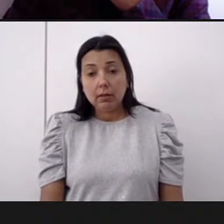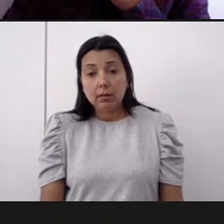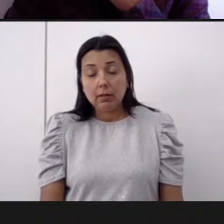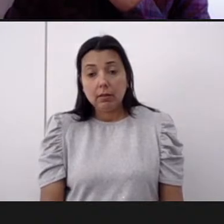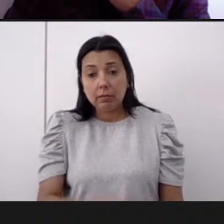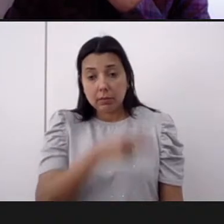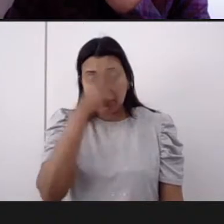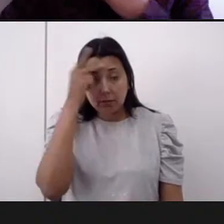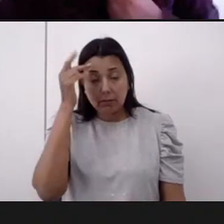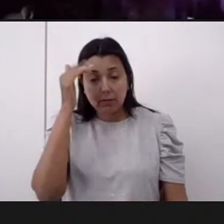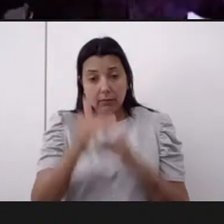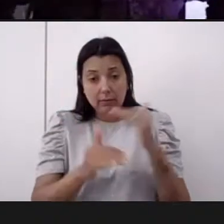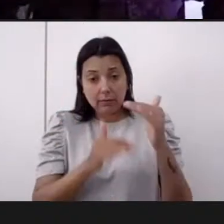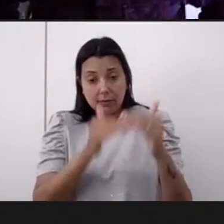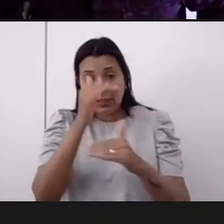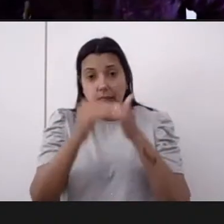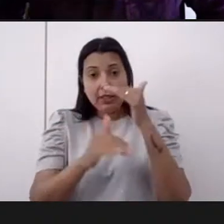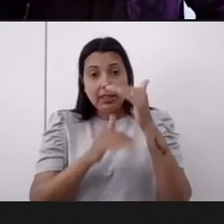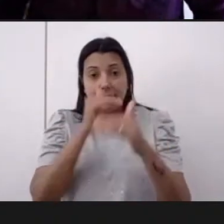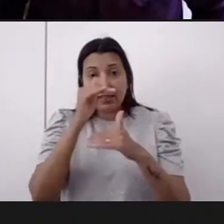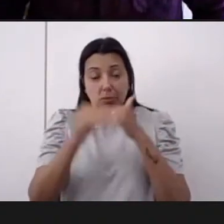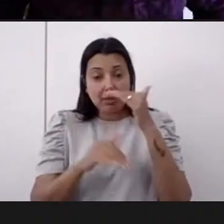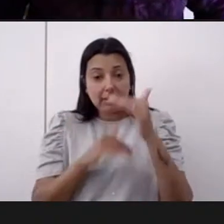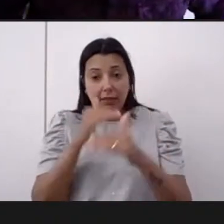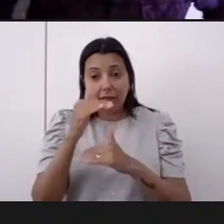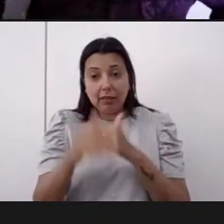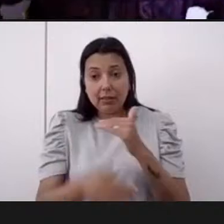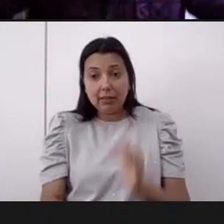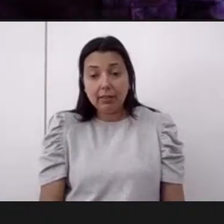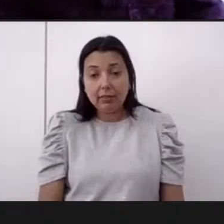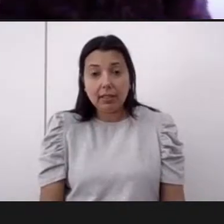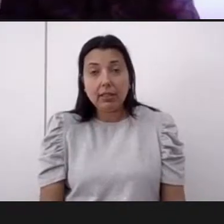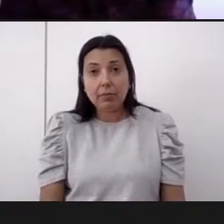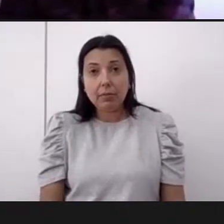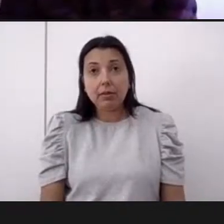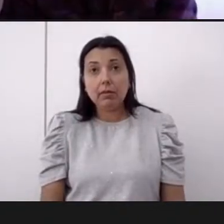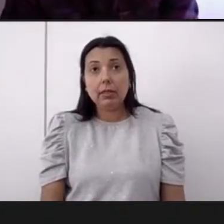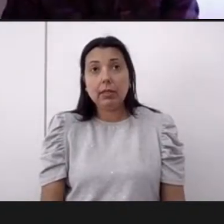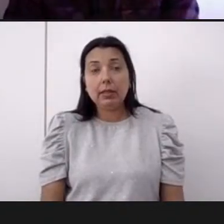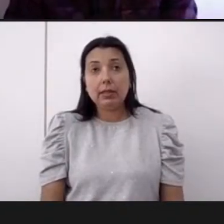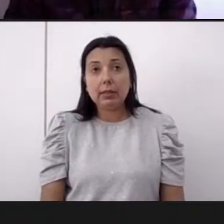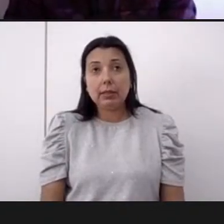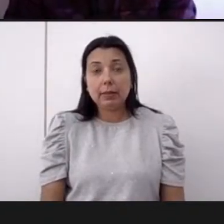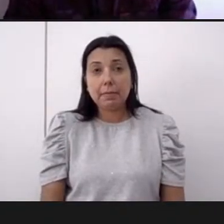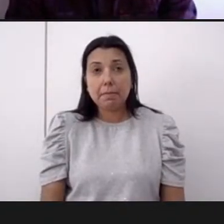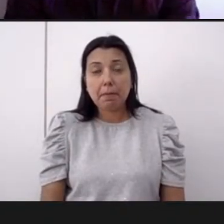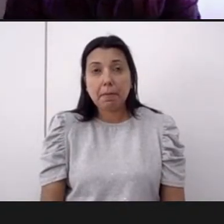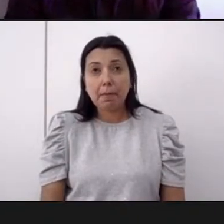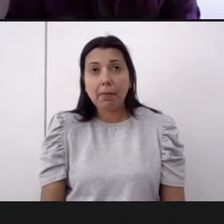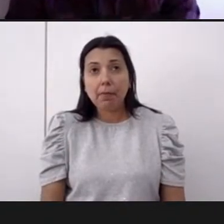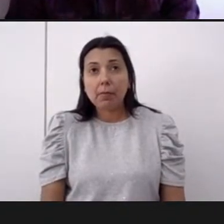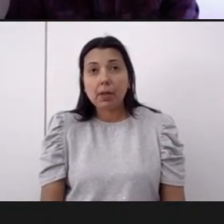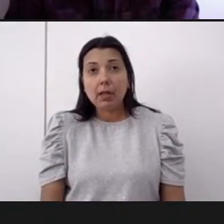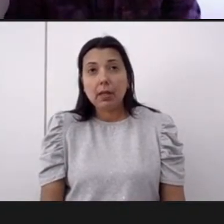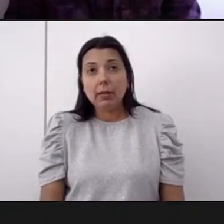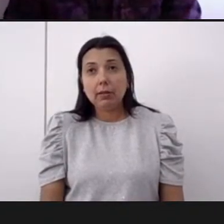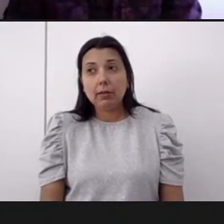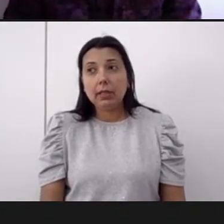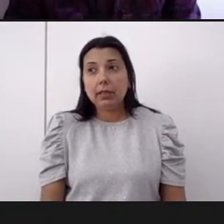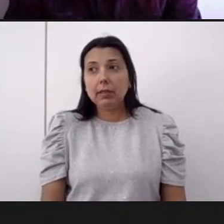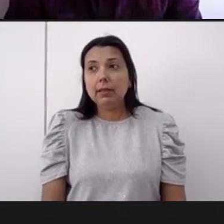which were at the same time well considered by policy analysts.